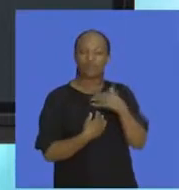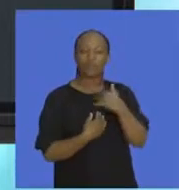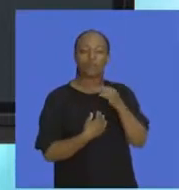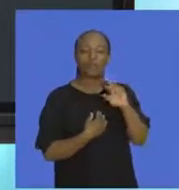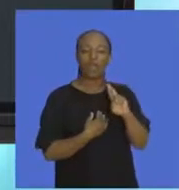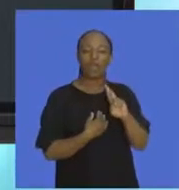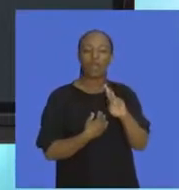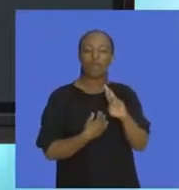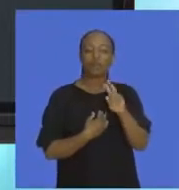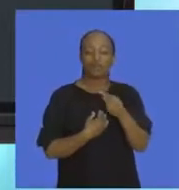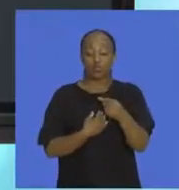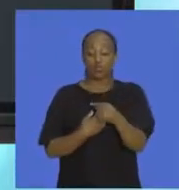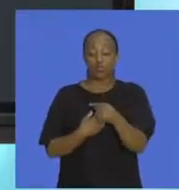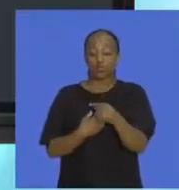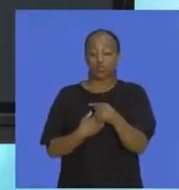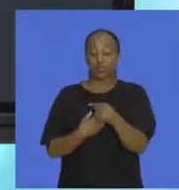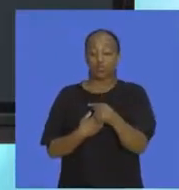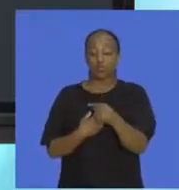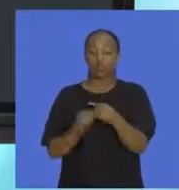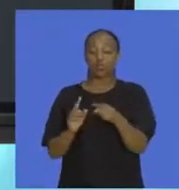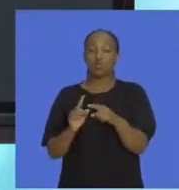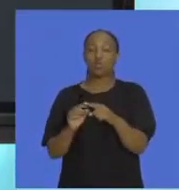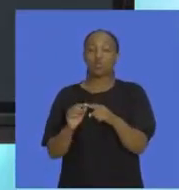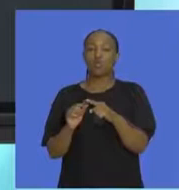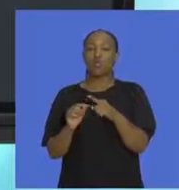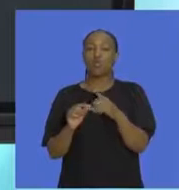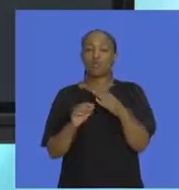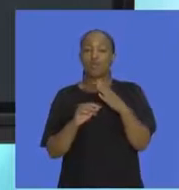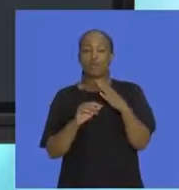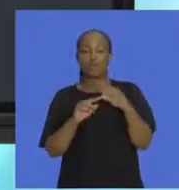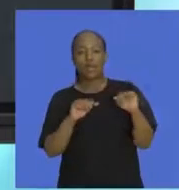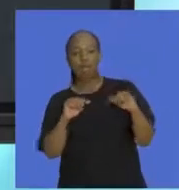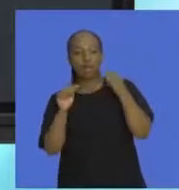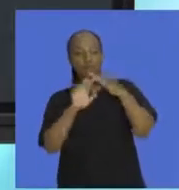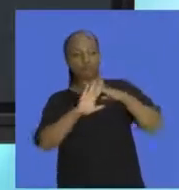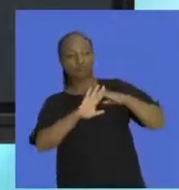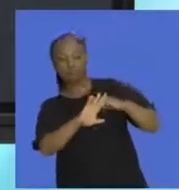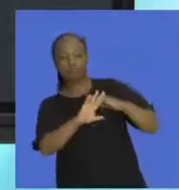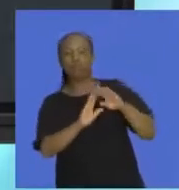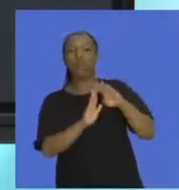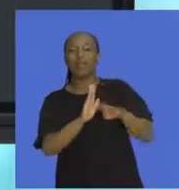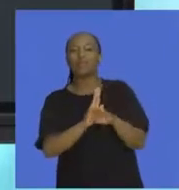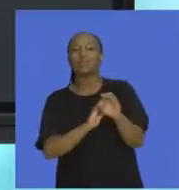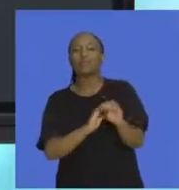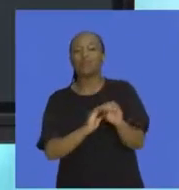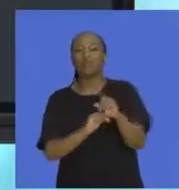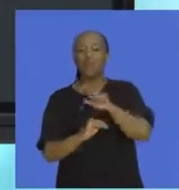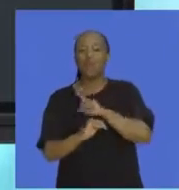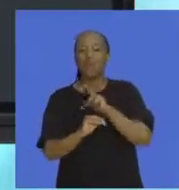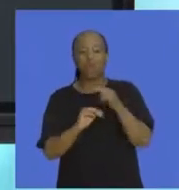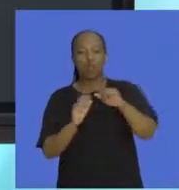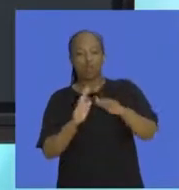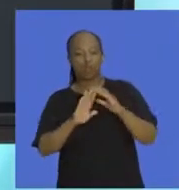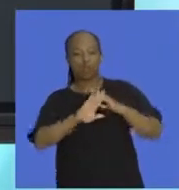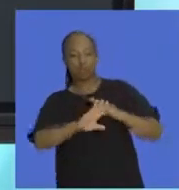R2 offers or provides, you know, lesser opposition to the flow of charge. Hence, it is a